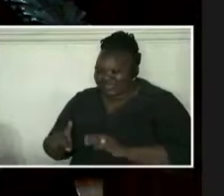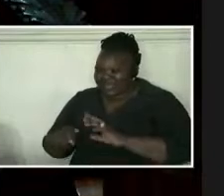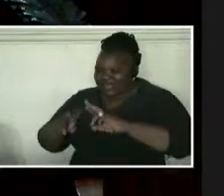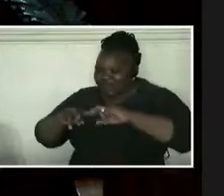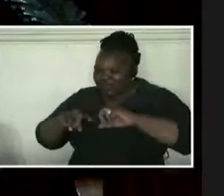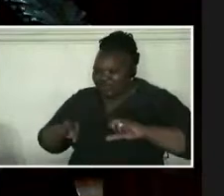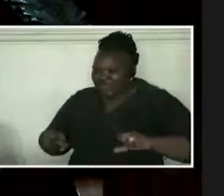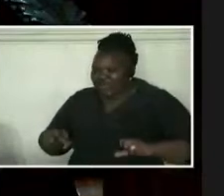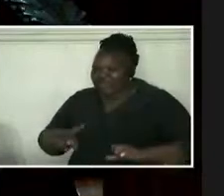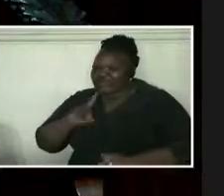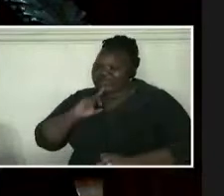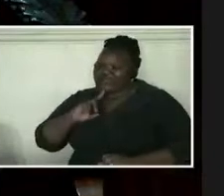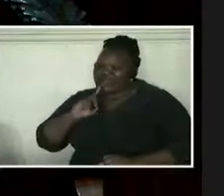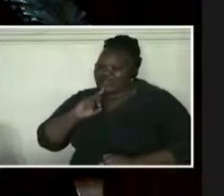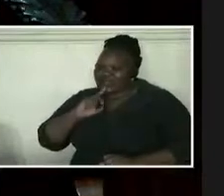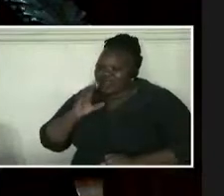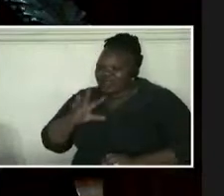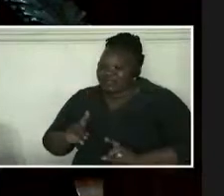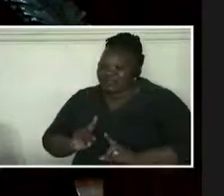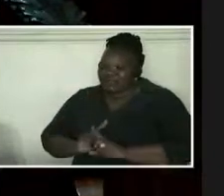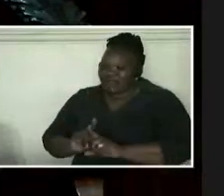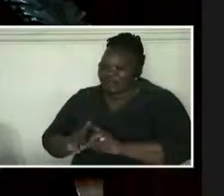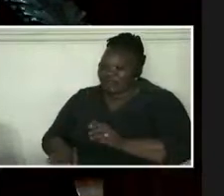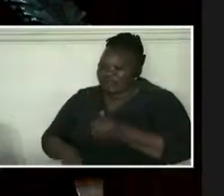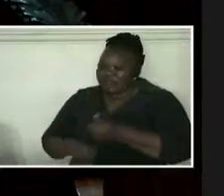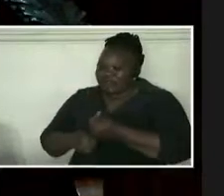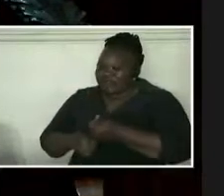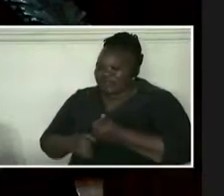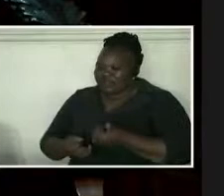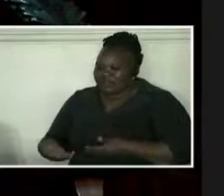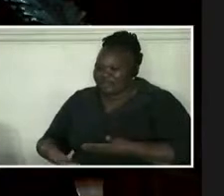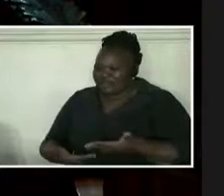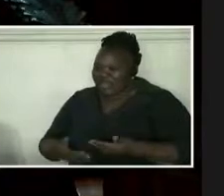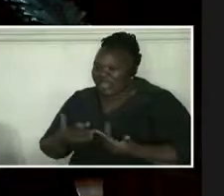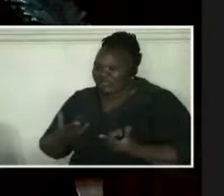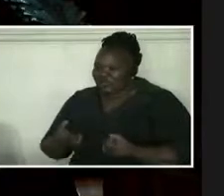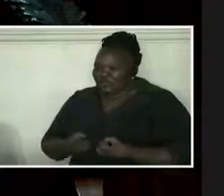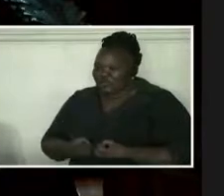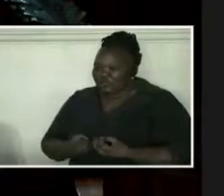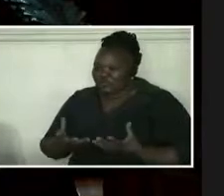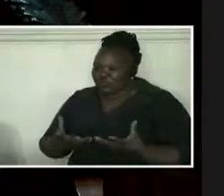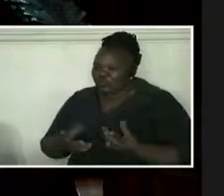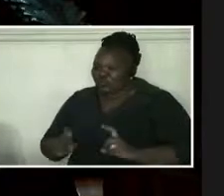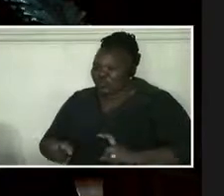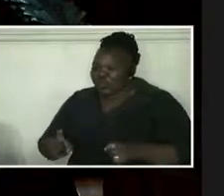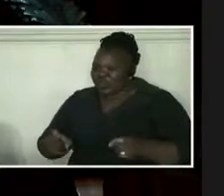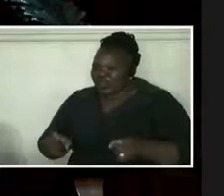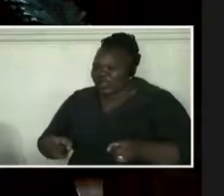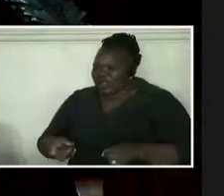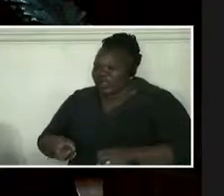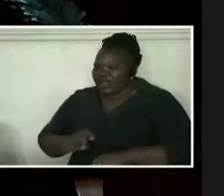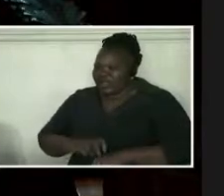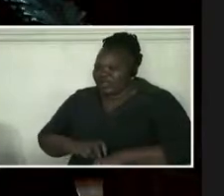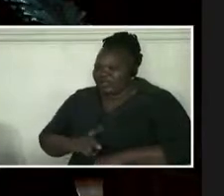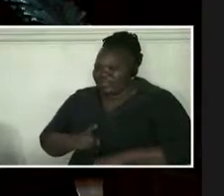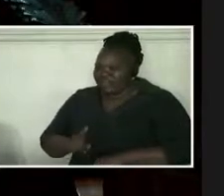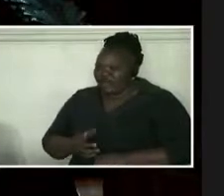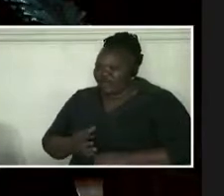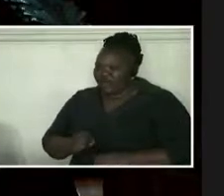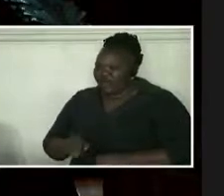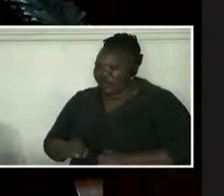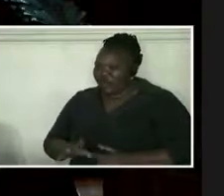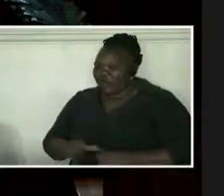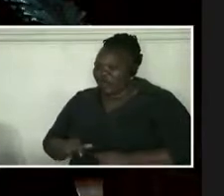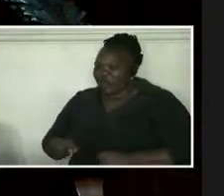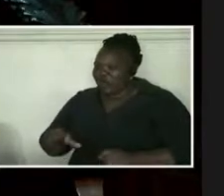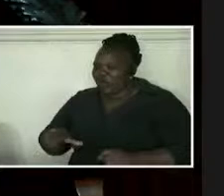and testing providing follow-up treatment and support services and to do so quickly because of the urgent need to cover all the ground laws during